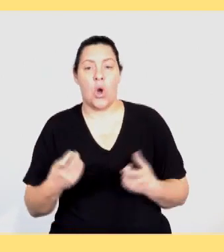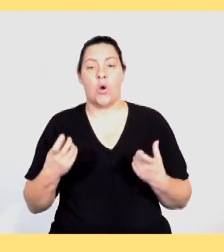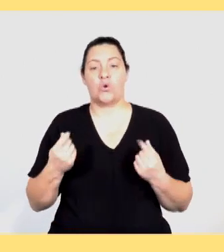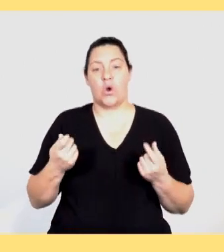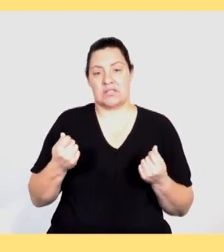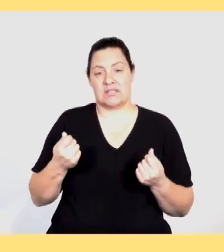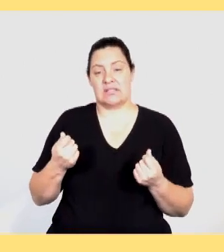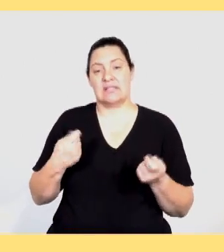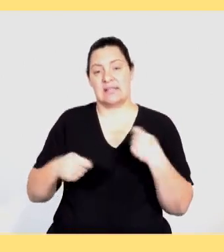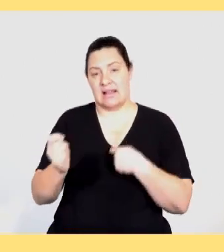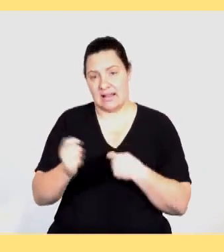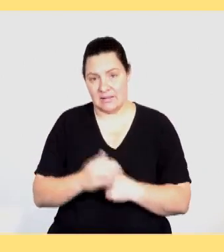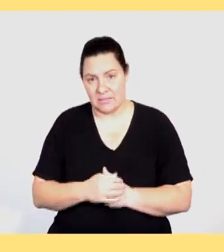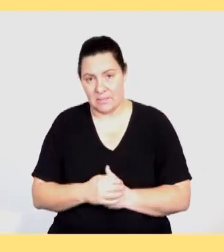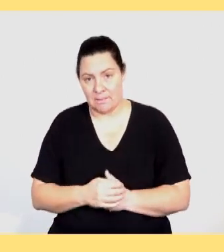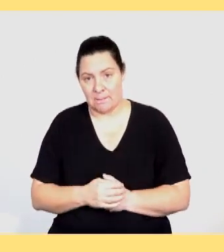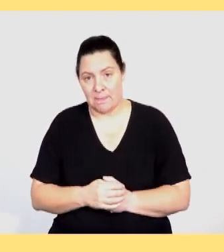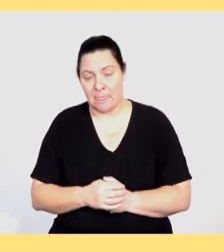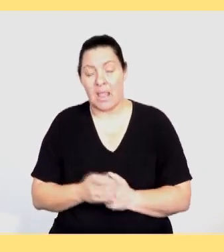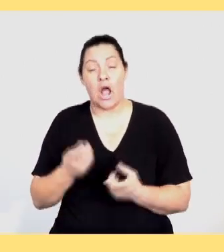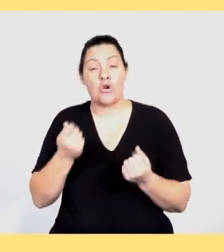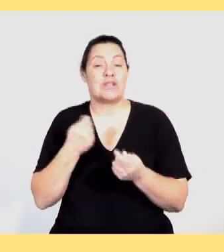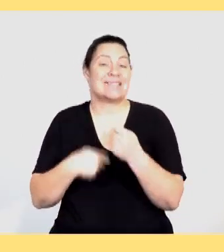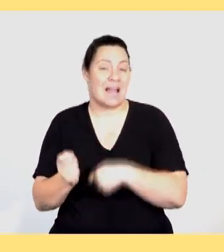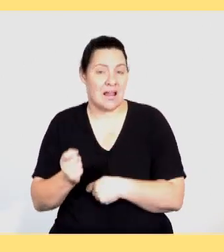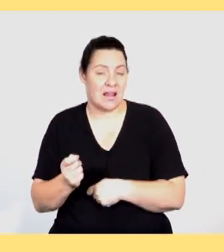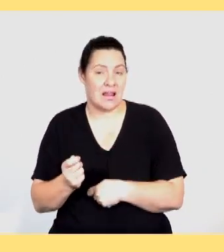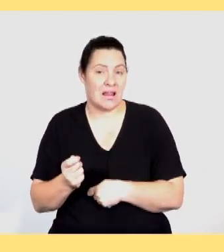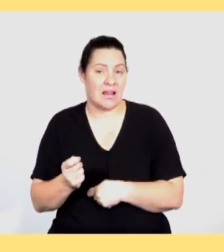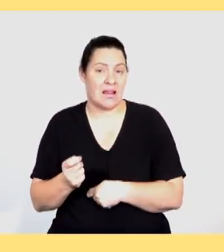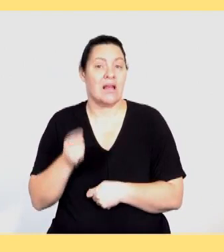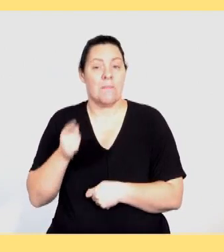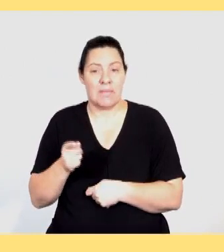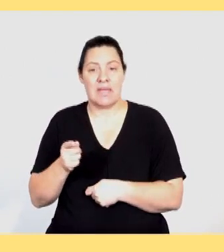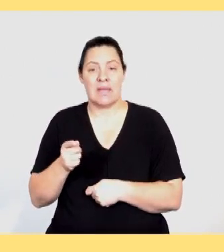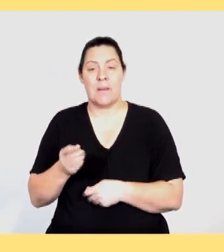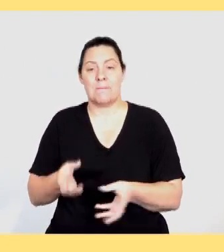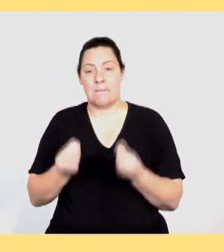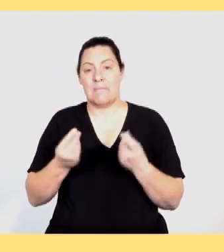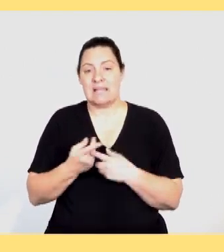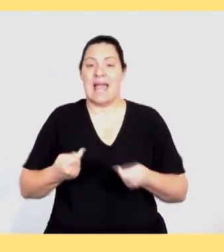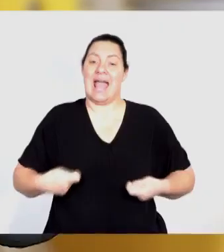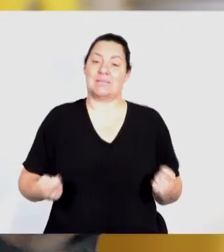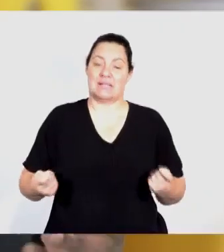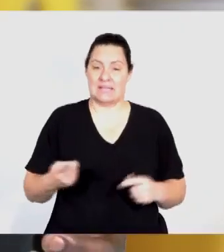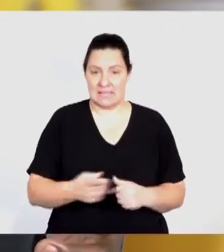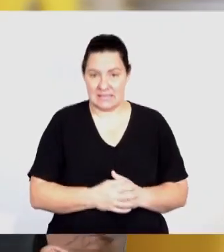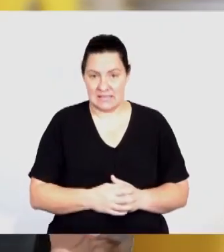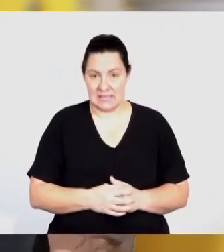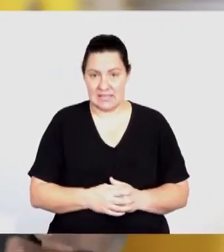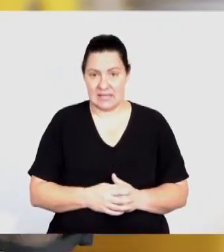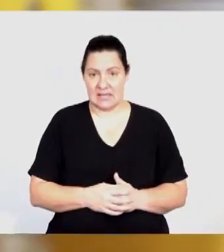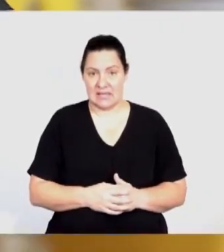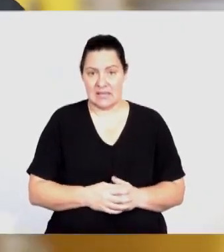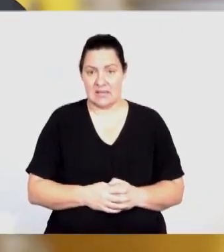my cost of sales. And my cost of sales, remember cost of sales, I would have regarded it as an expense.